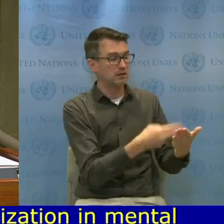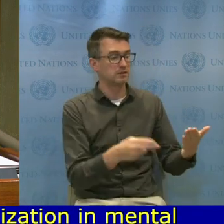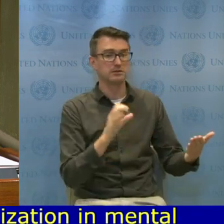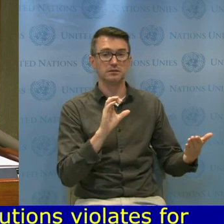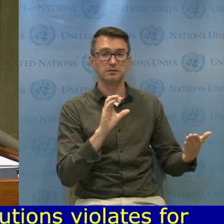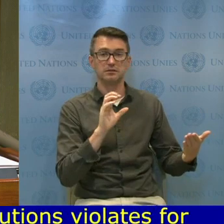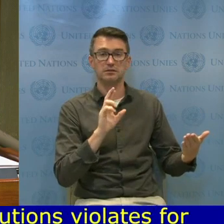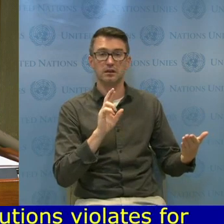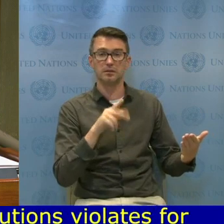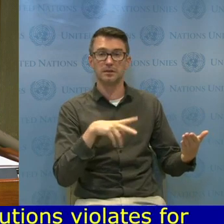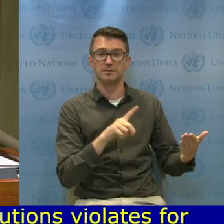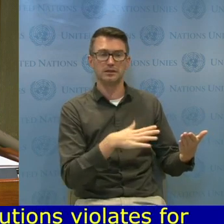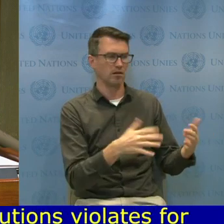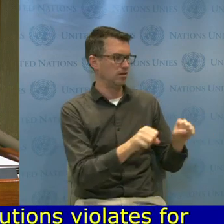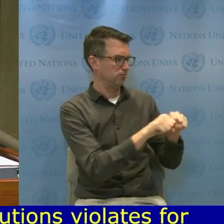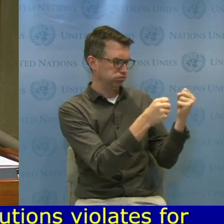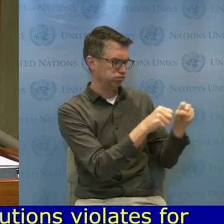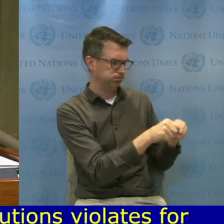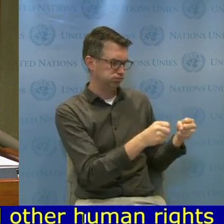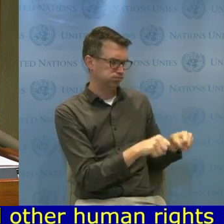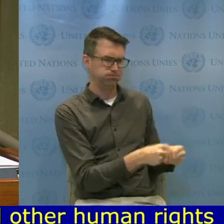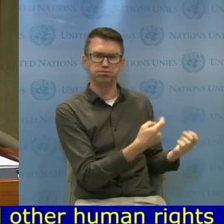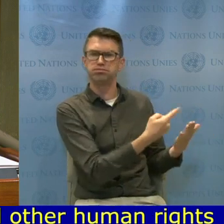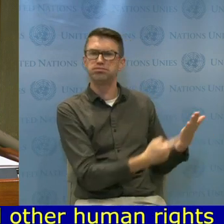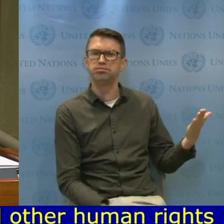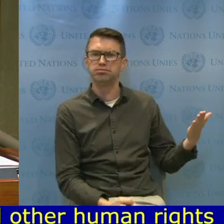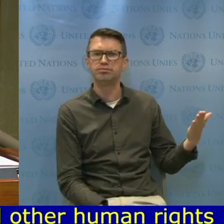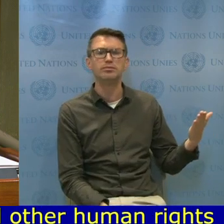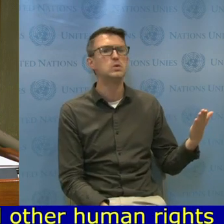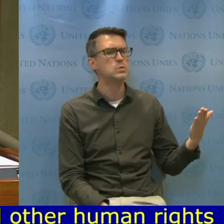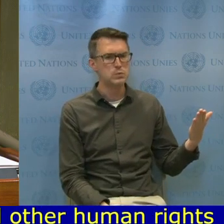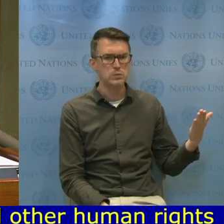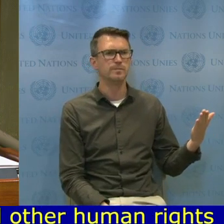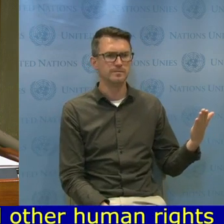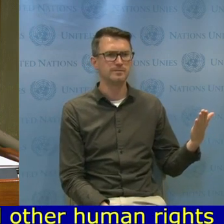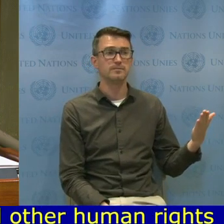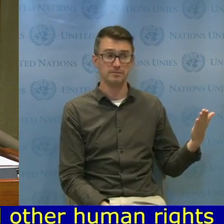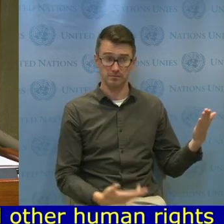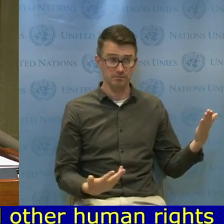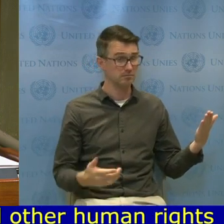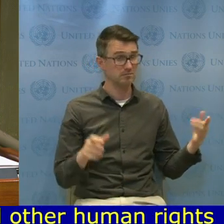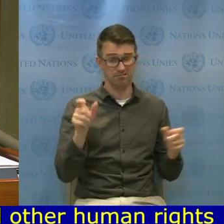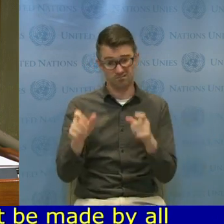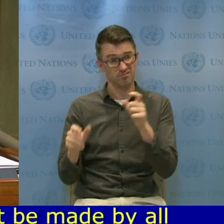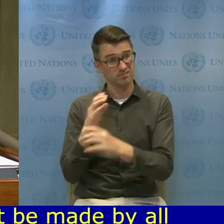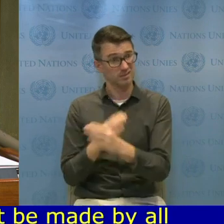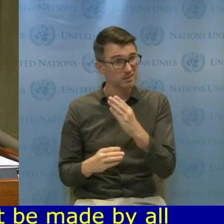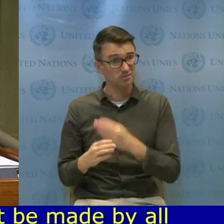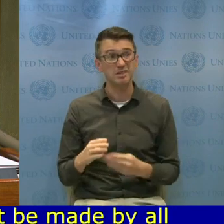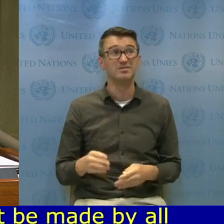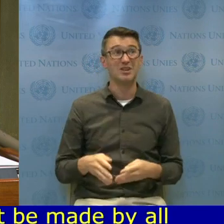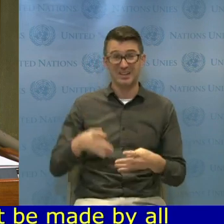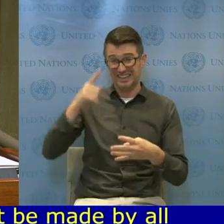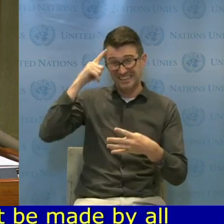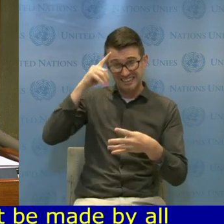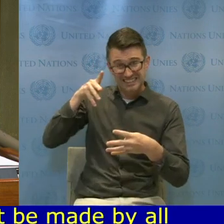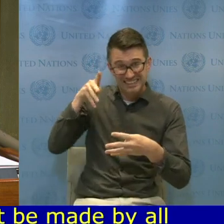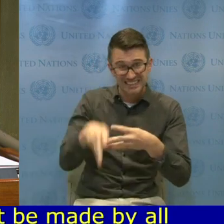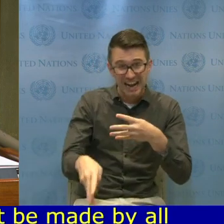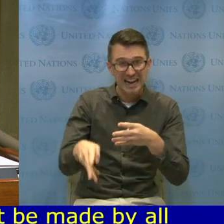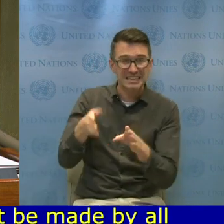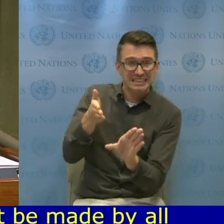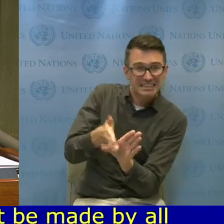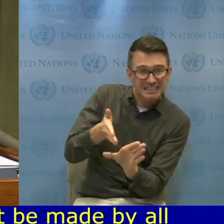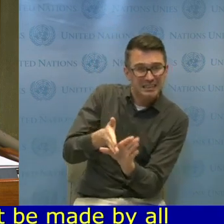this practice toward persons with disability, particularly persons with psychosocial disability. In order to do so, we need to evaluate